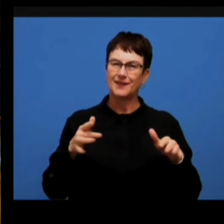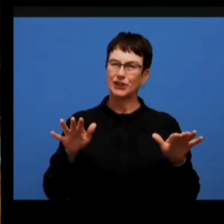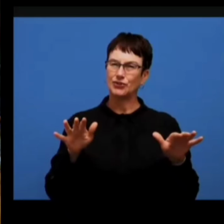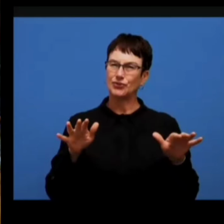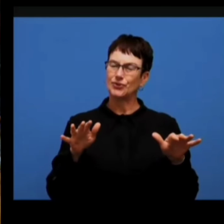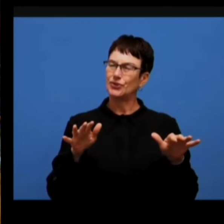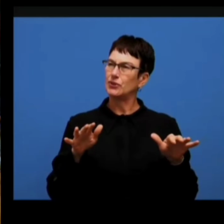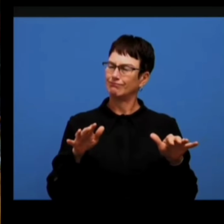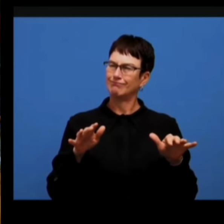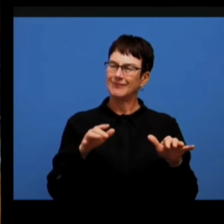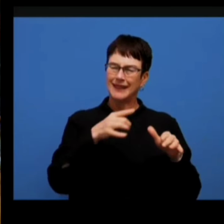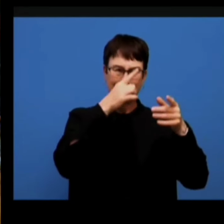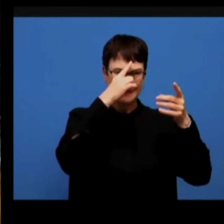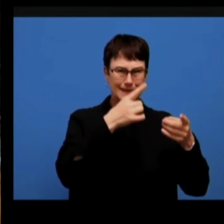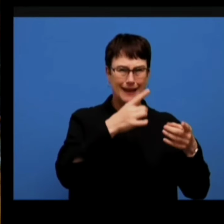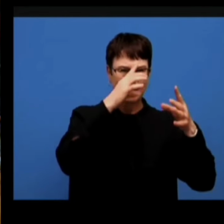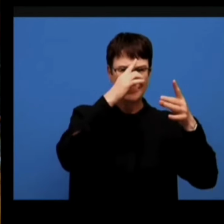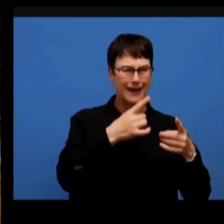exclusively made by men,